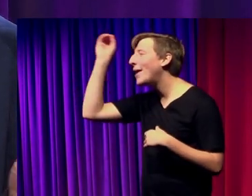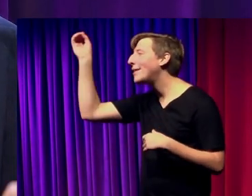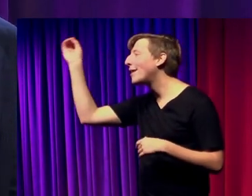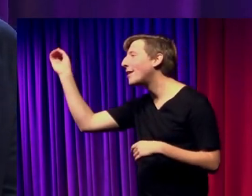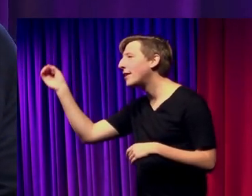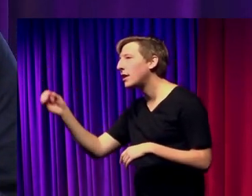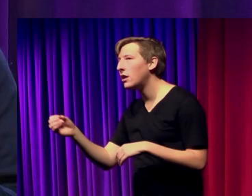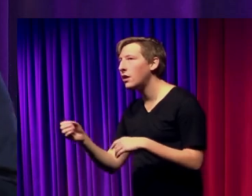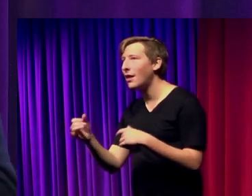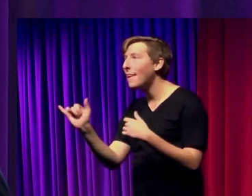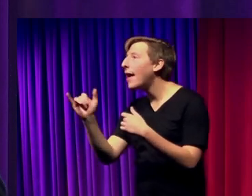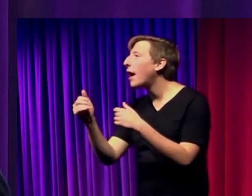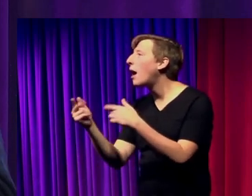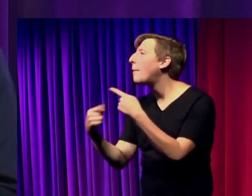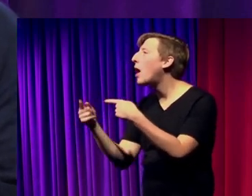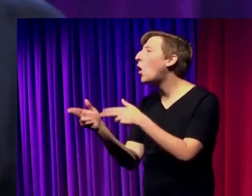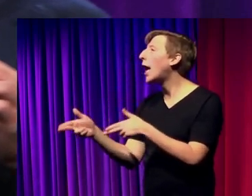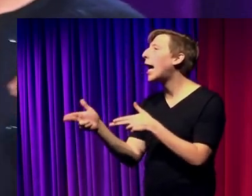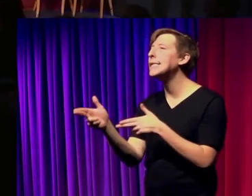everyone is wrong.